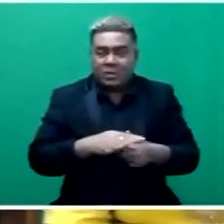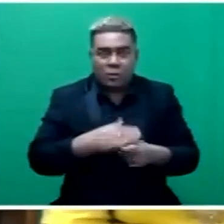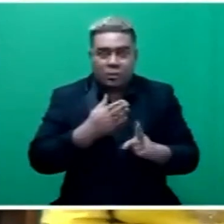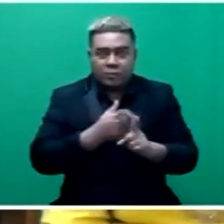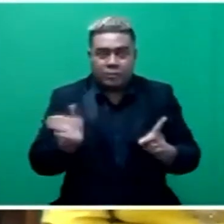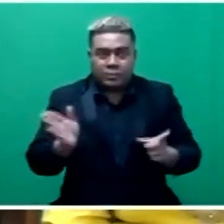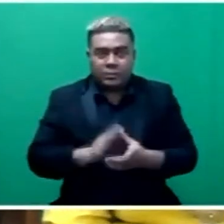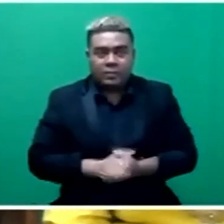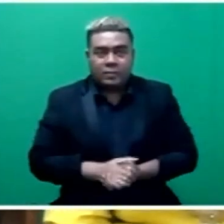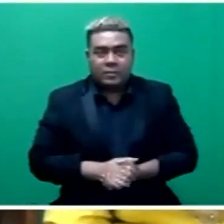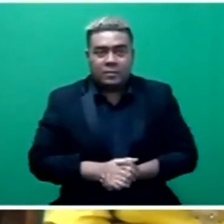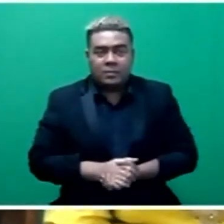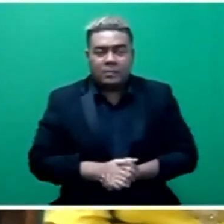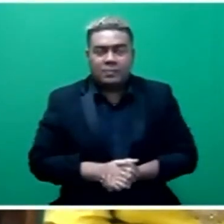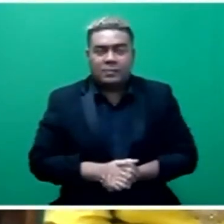And, Mr. Speaker, sir, they